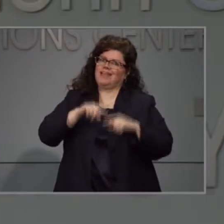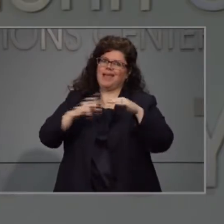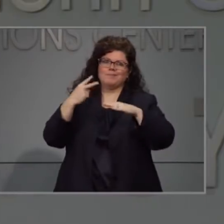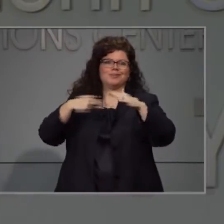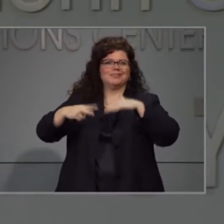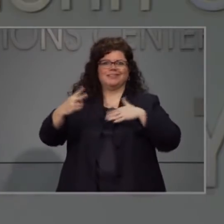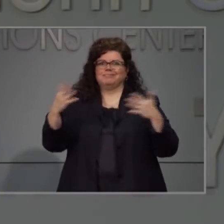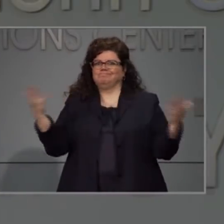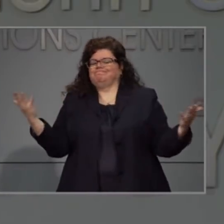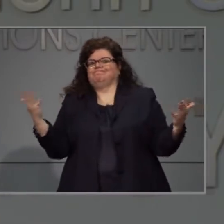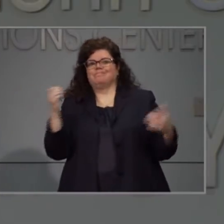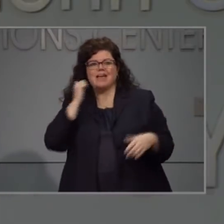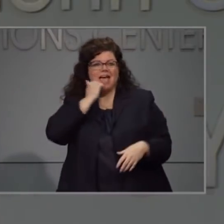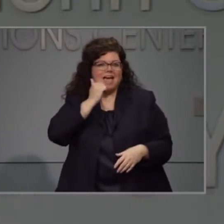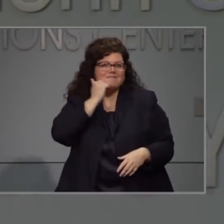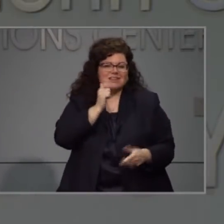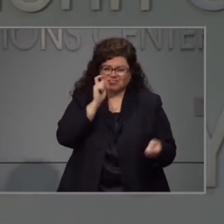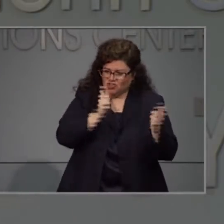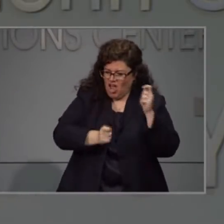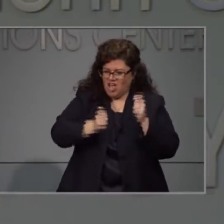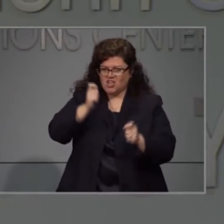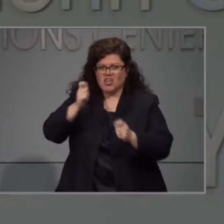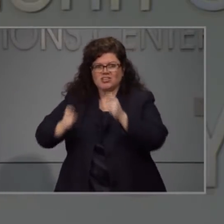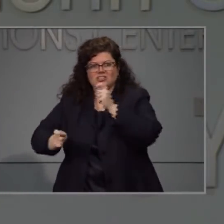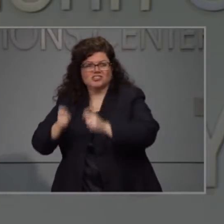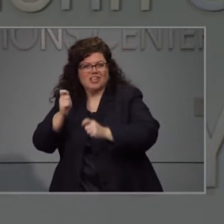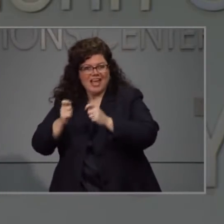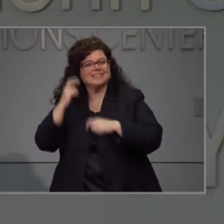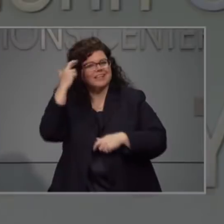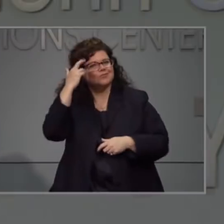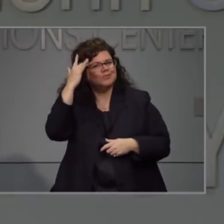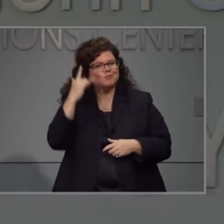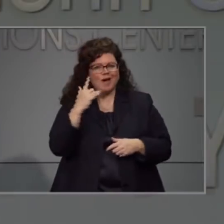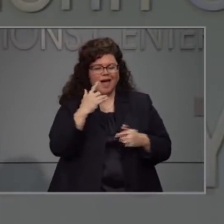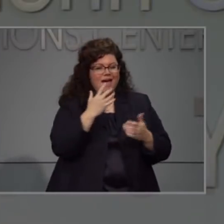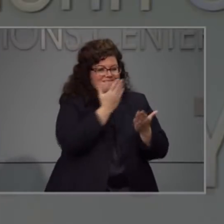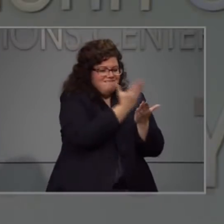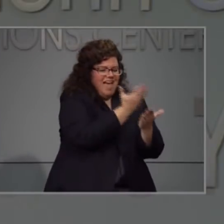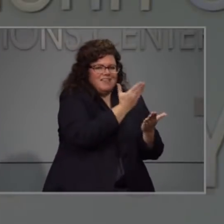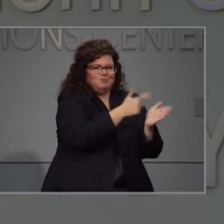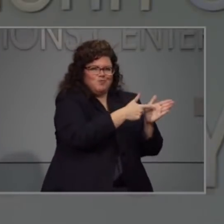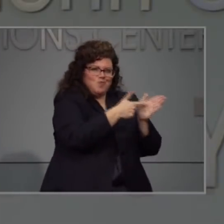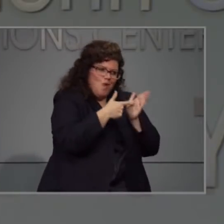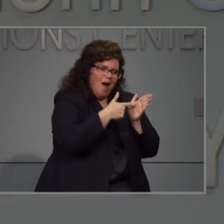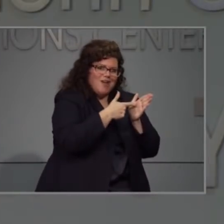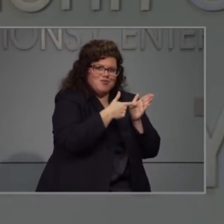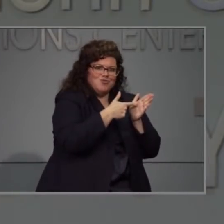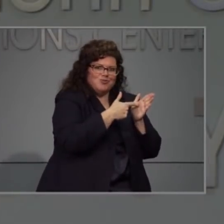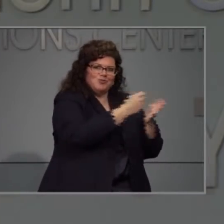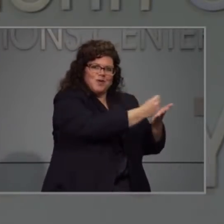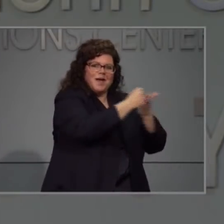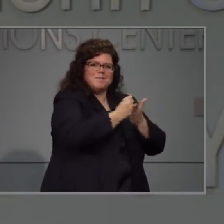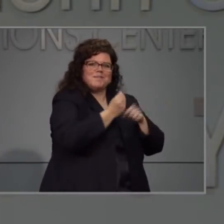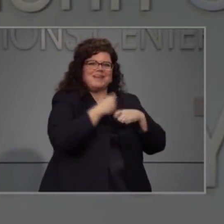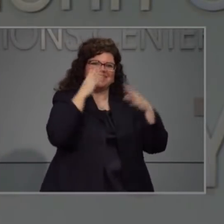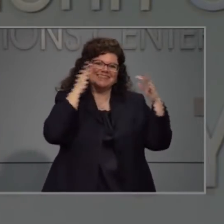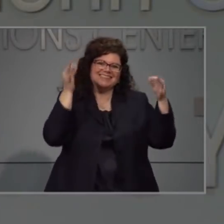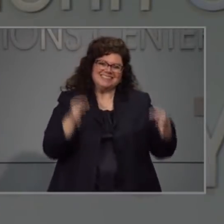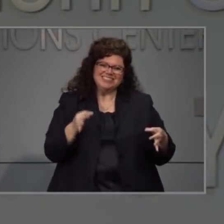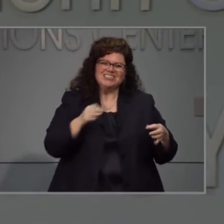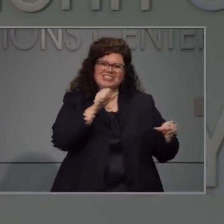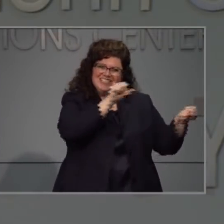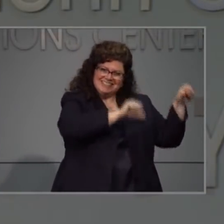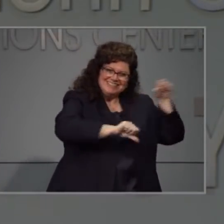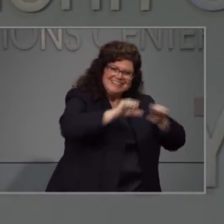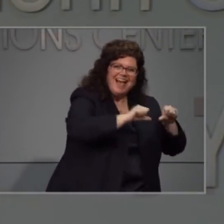the science and the data and the facts to guide us in our decision making. So we look forward